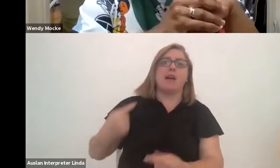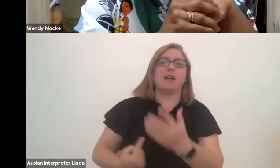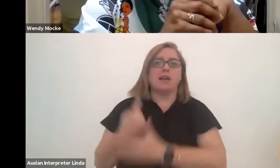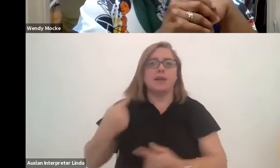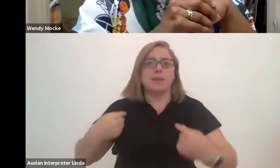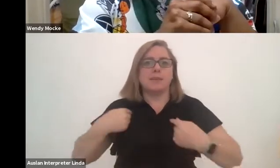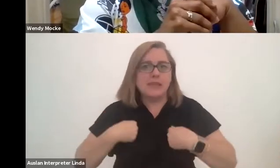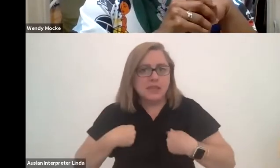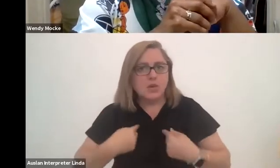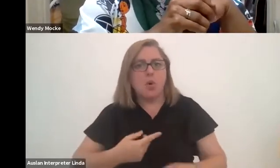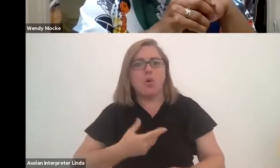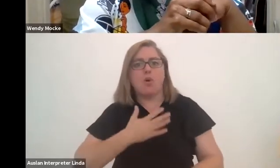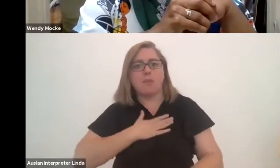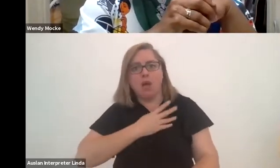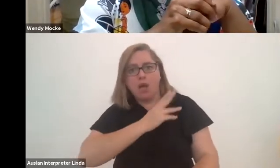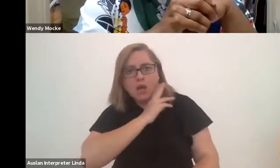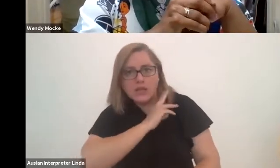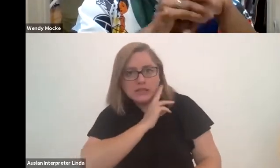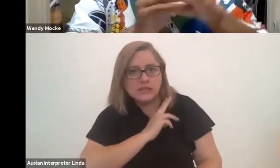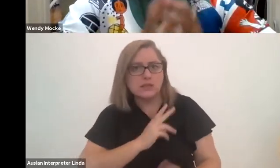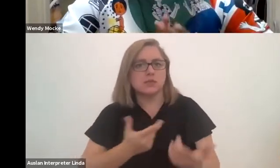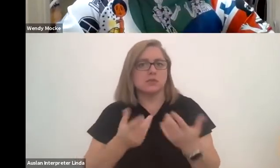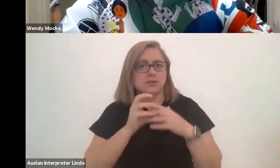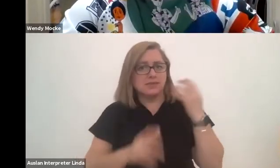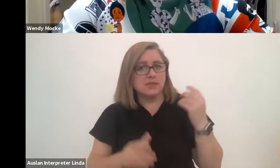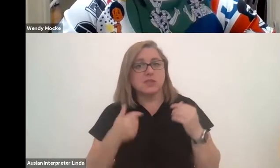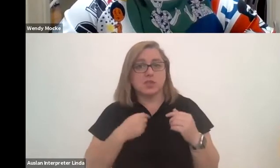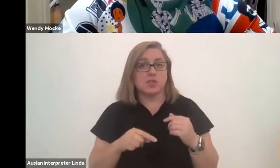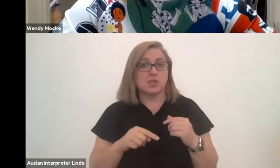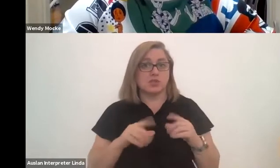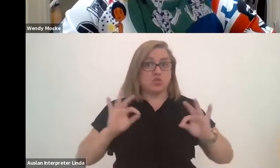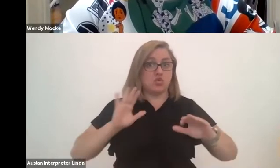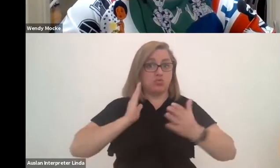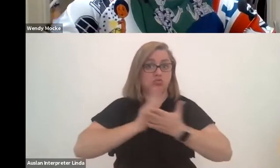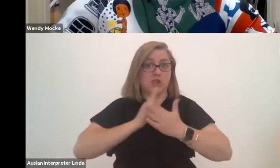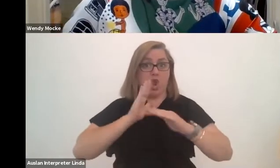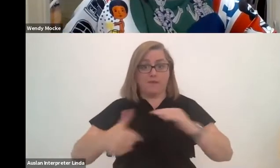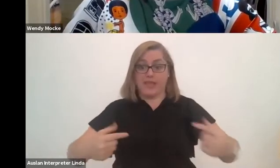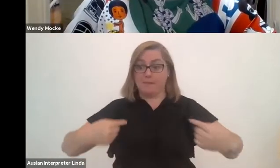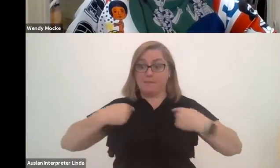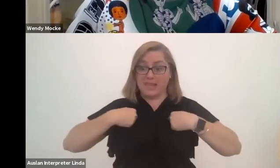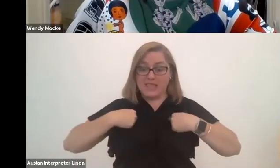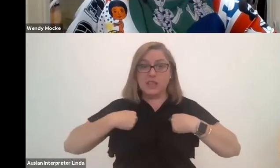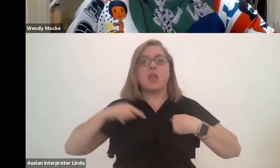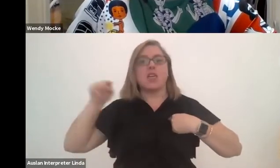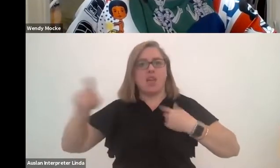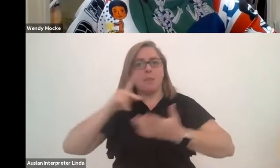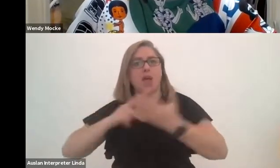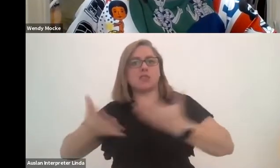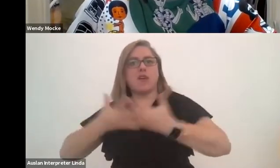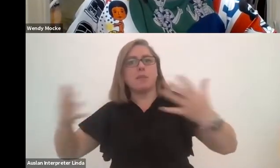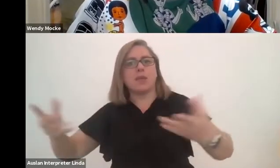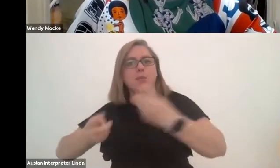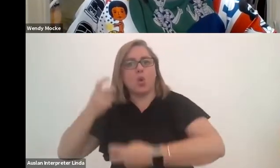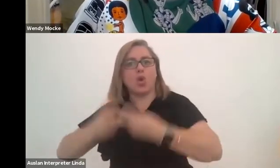my niece, or right. And so you sort of realize, actually, this is not even about me. This is part of a bigger problem, and I've just